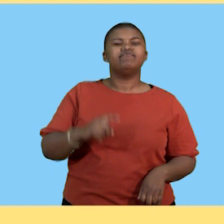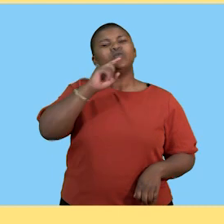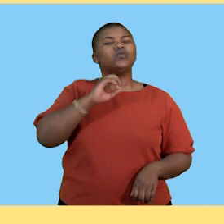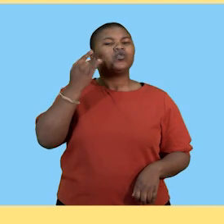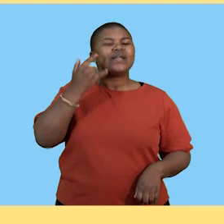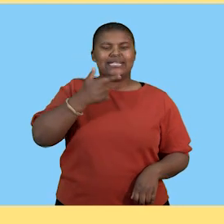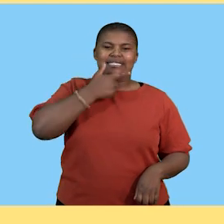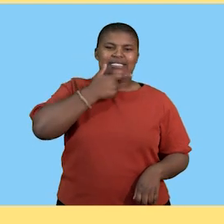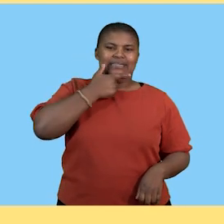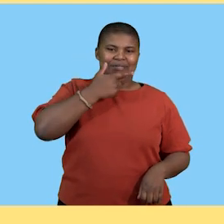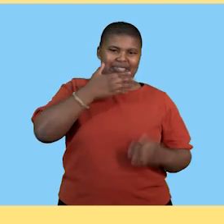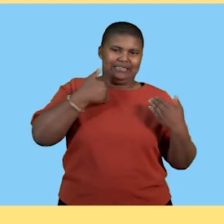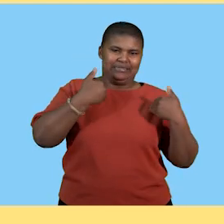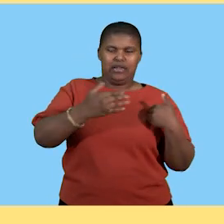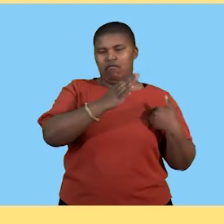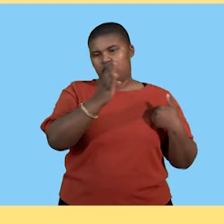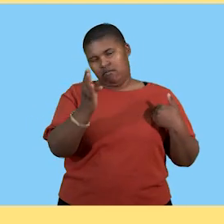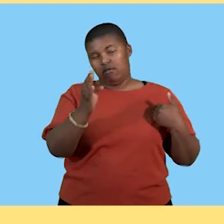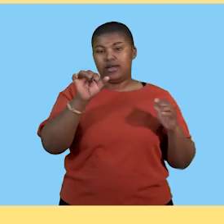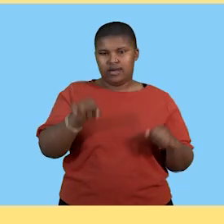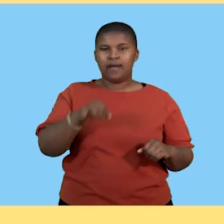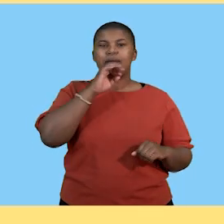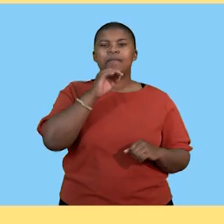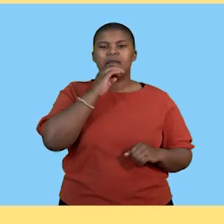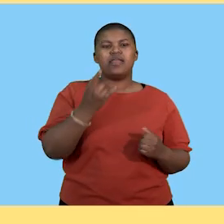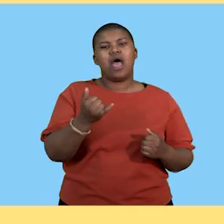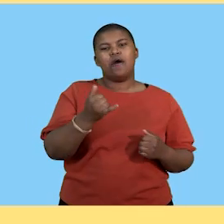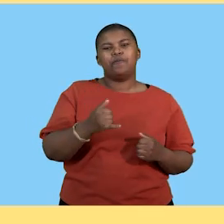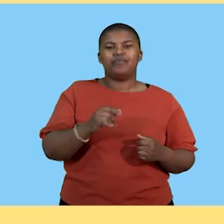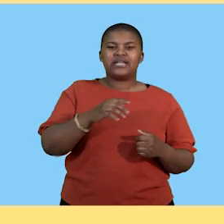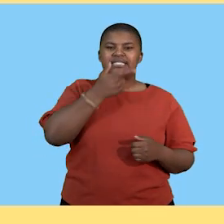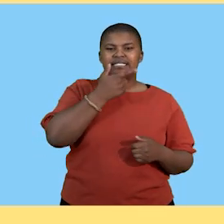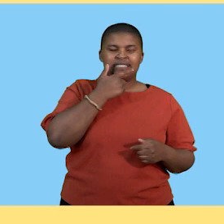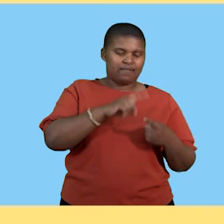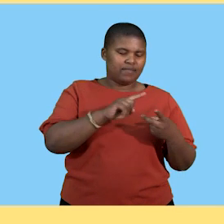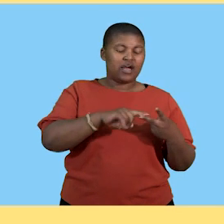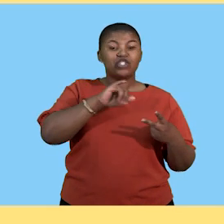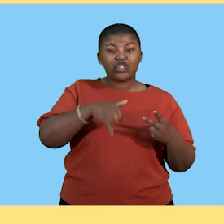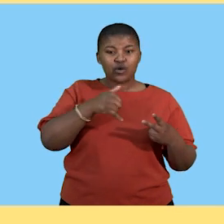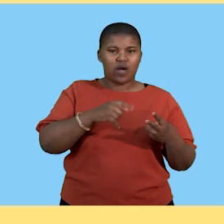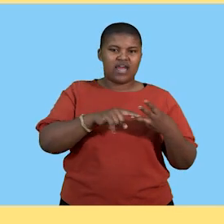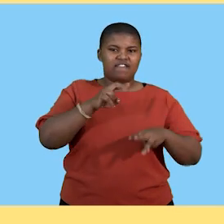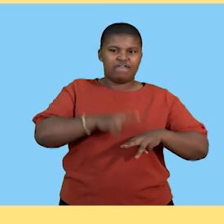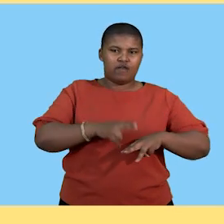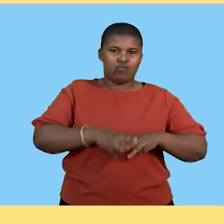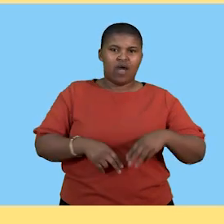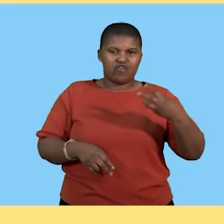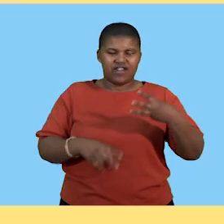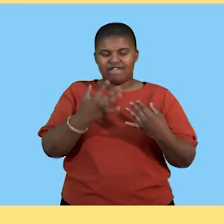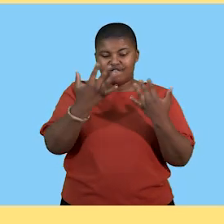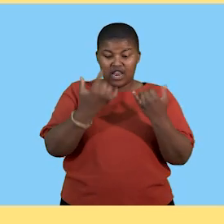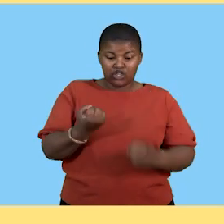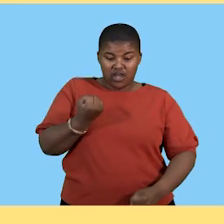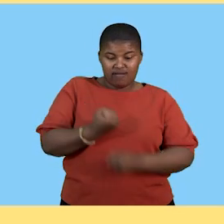this asset. We only used it from December. And then we on to January, February.